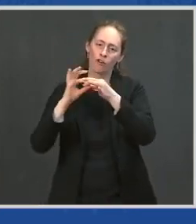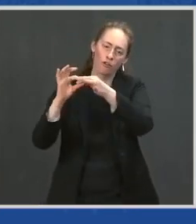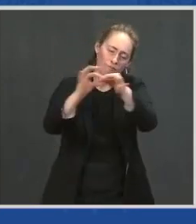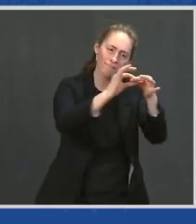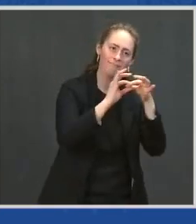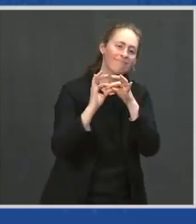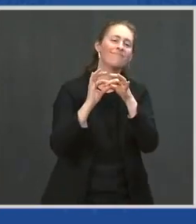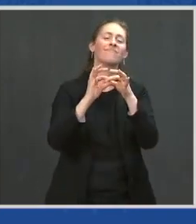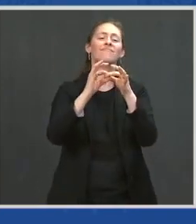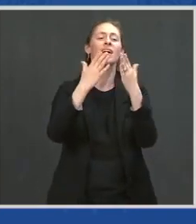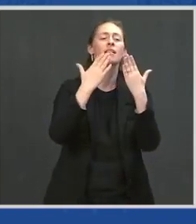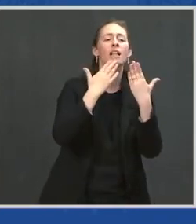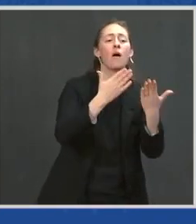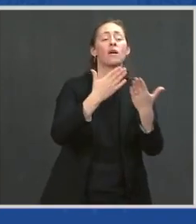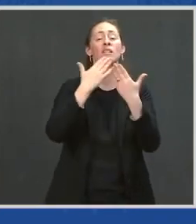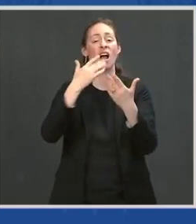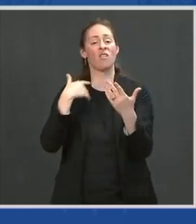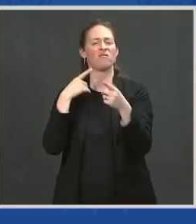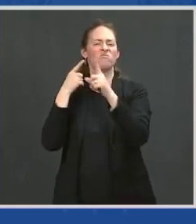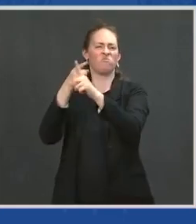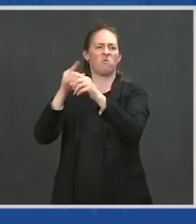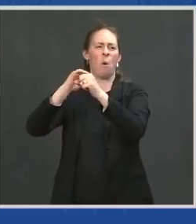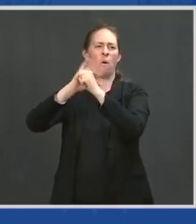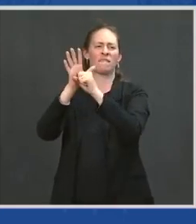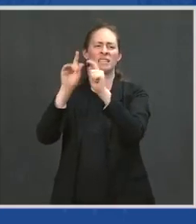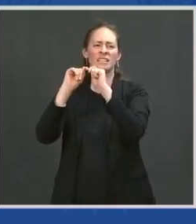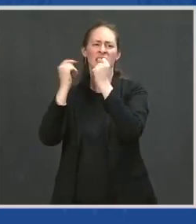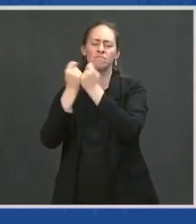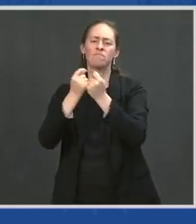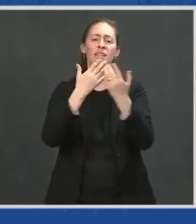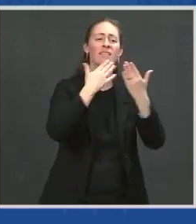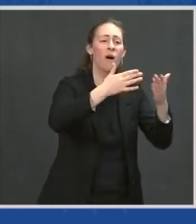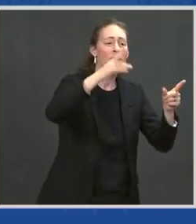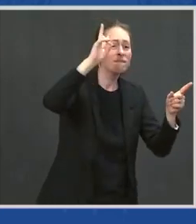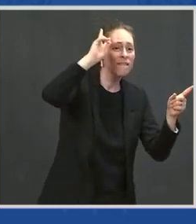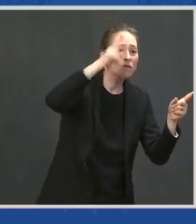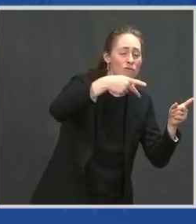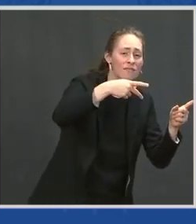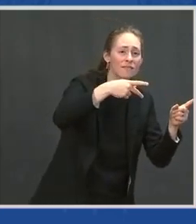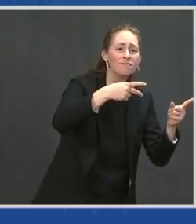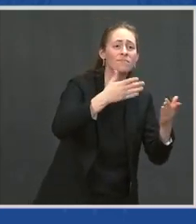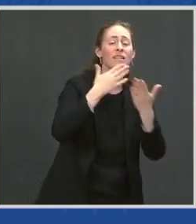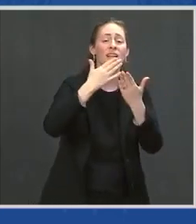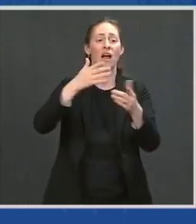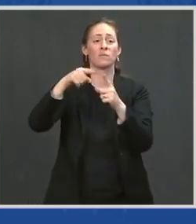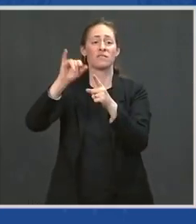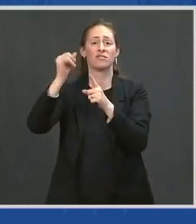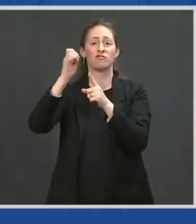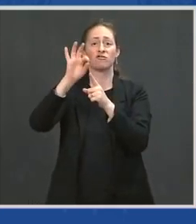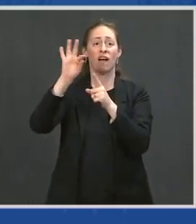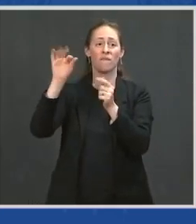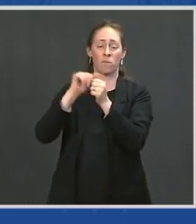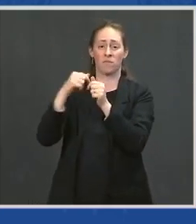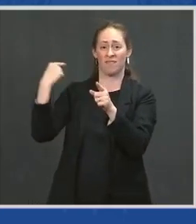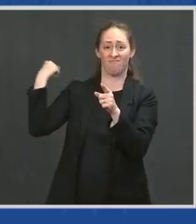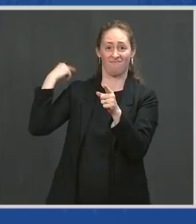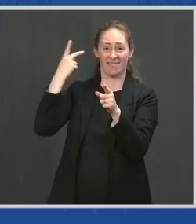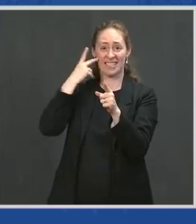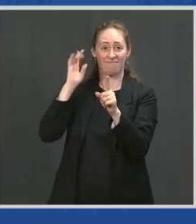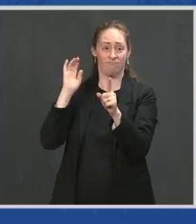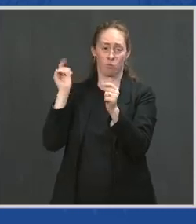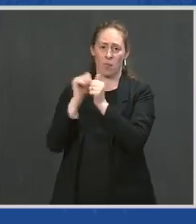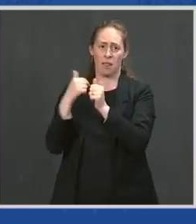my COVID team. I want to thank the Vice President. I want to thank Jeff Zients behind me and the entire COVID team for putting this